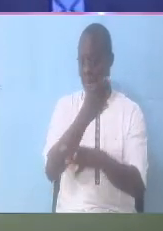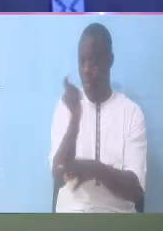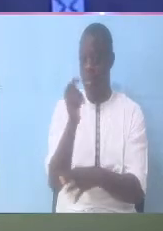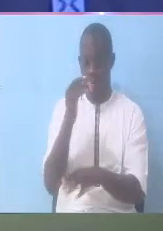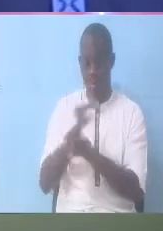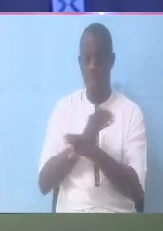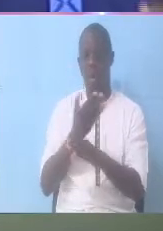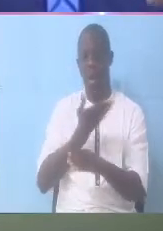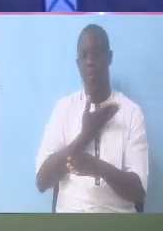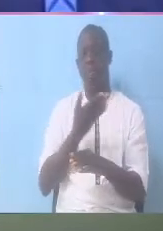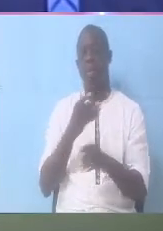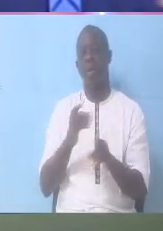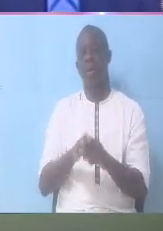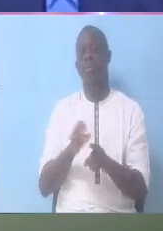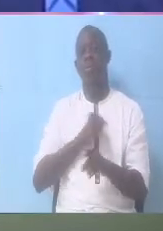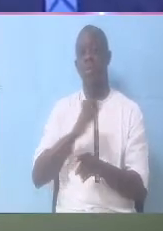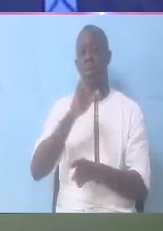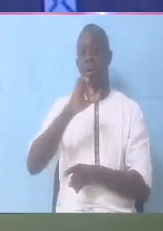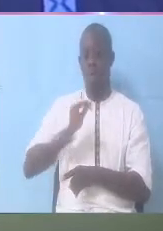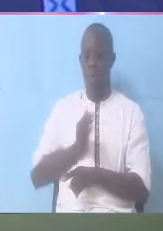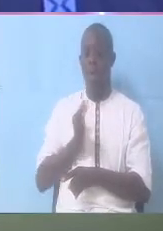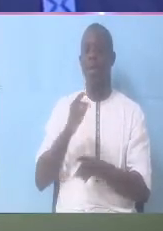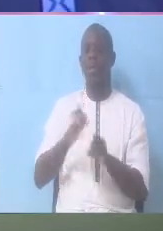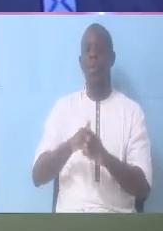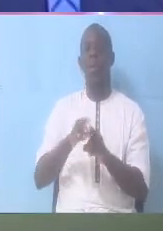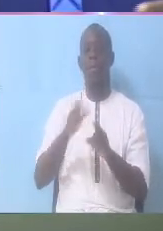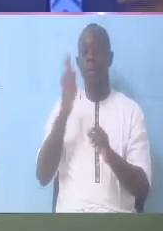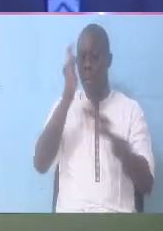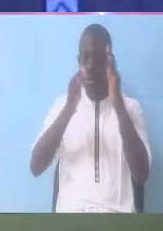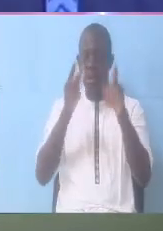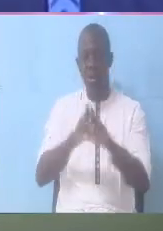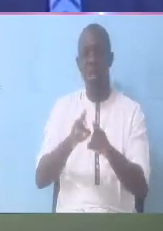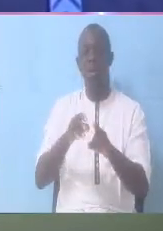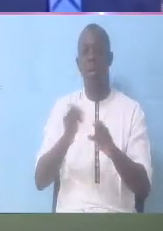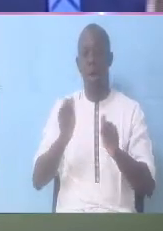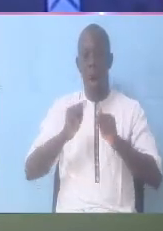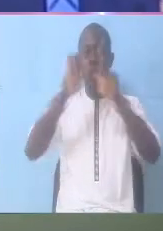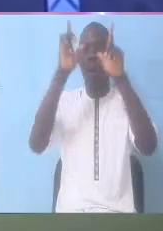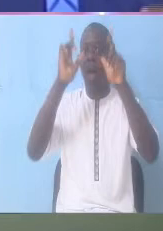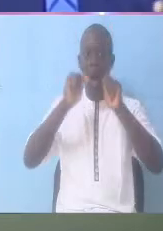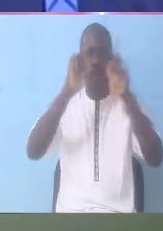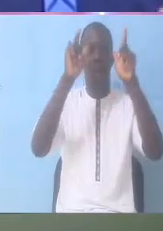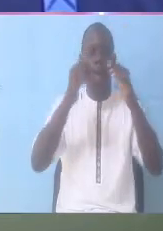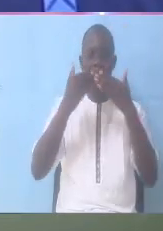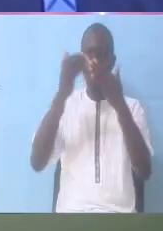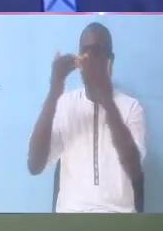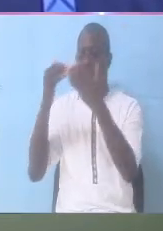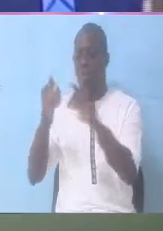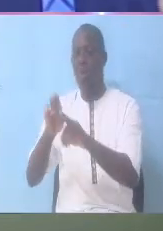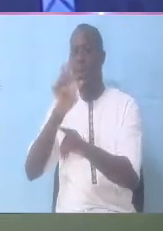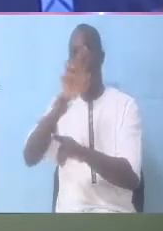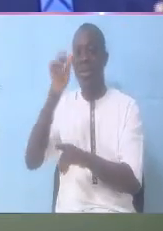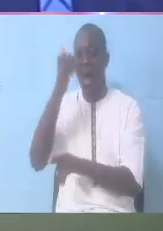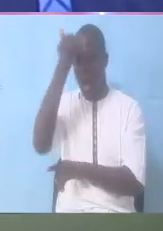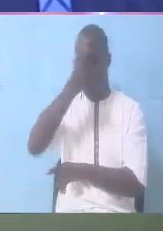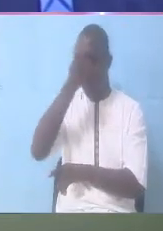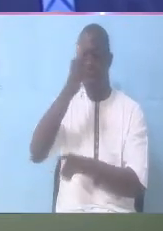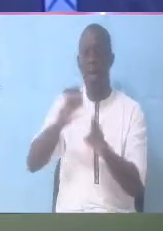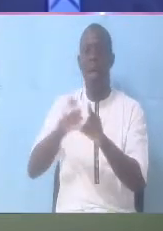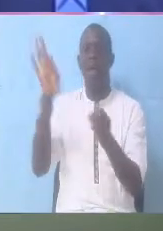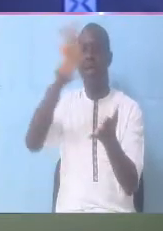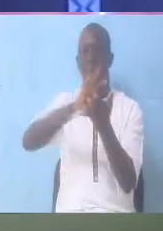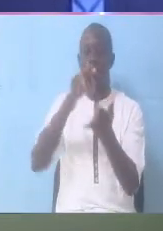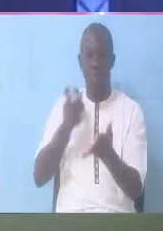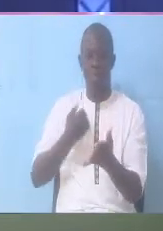because she was busy campaigning or raising awareness that West African migrants were obviously, yes,